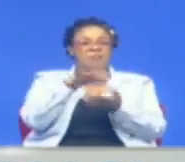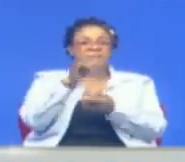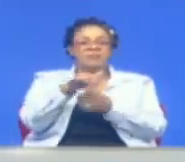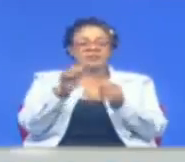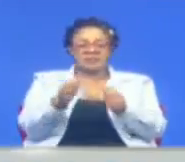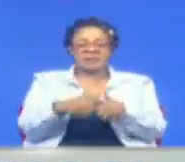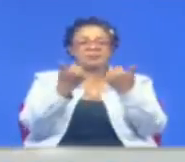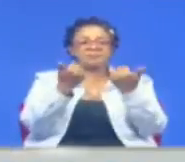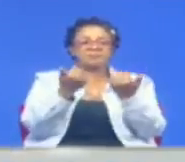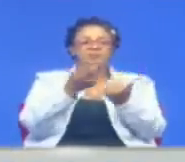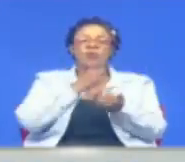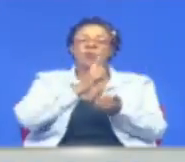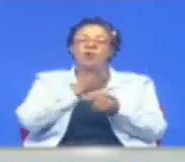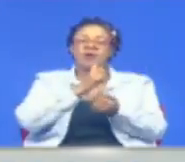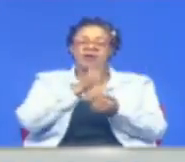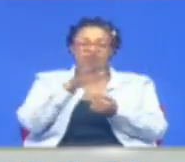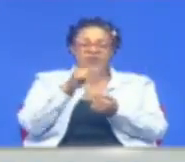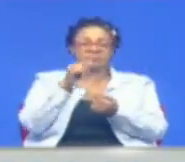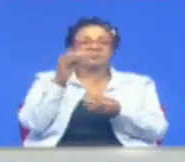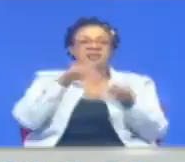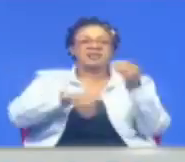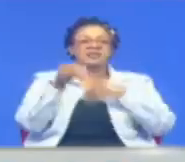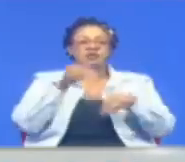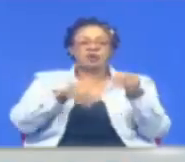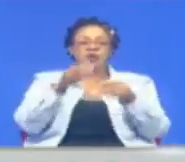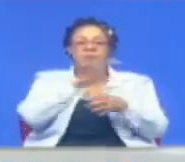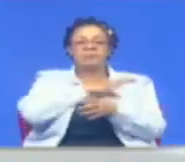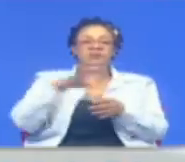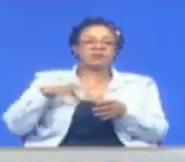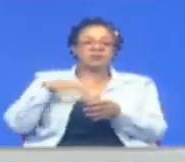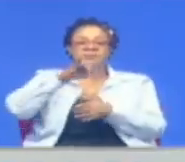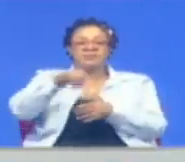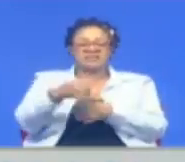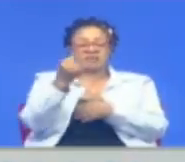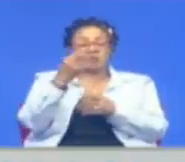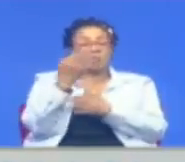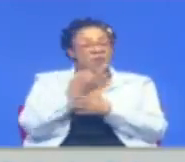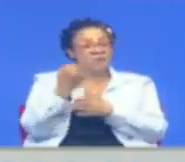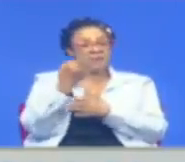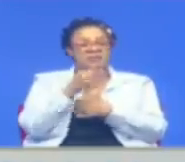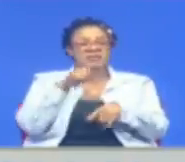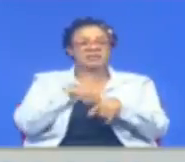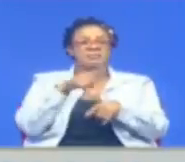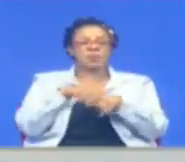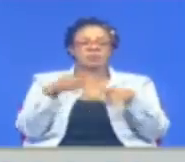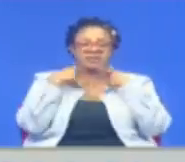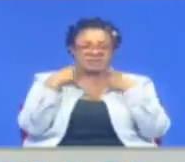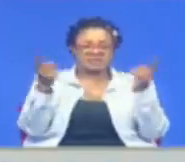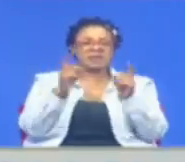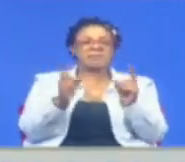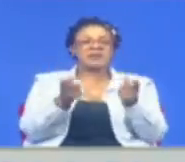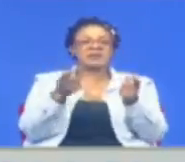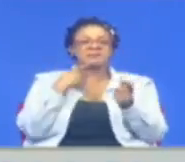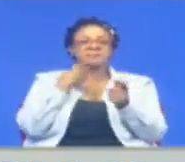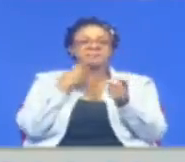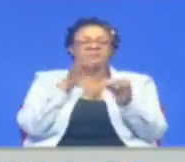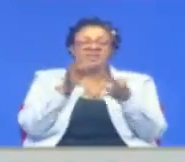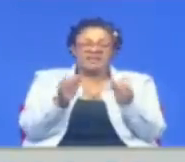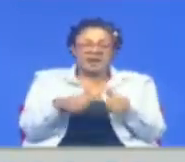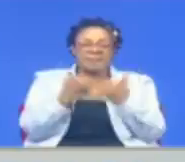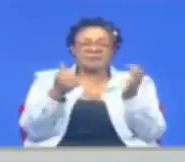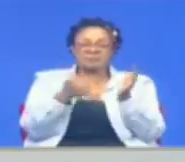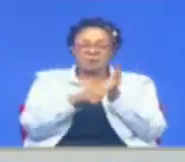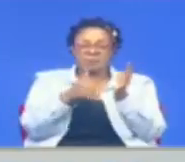heels of another warning from the Electoral Commission Chairperson Justice Byabakam on Wednesday. When he was addressing media, he said in the event there is chaos at